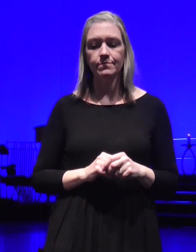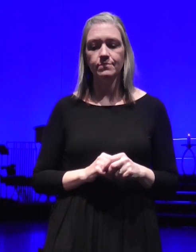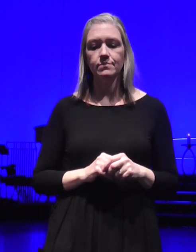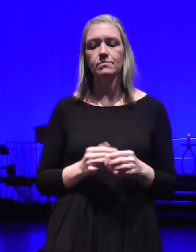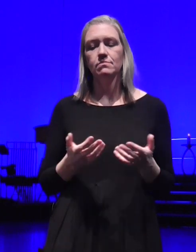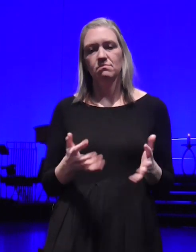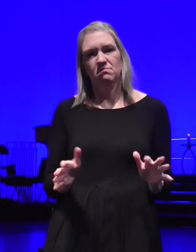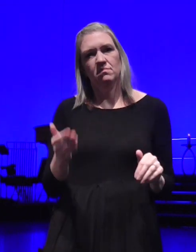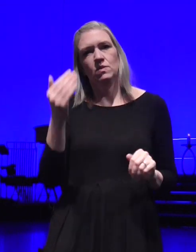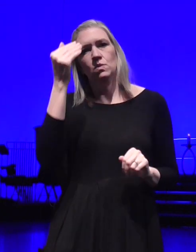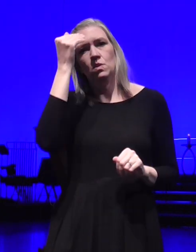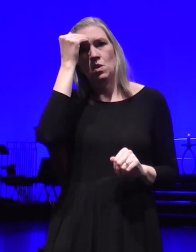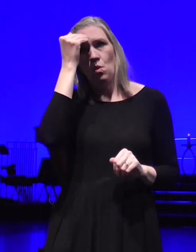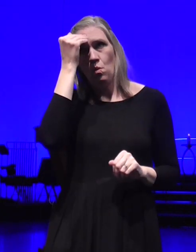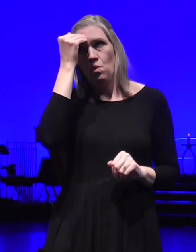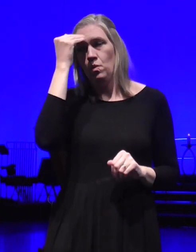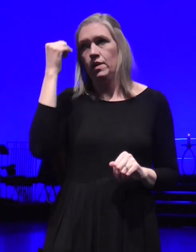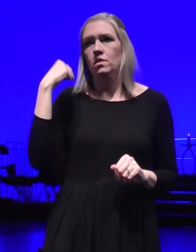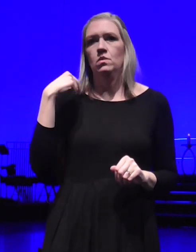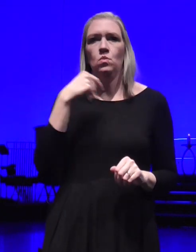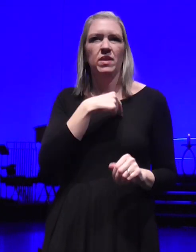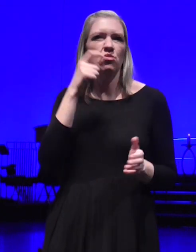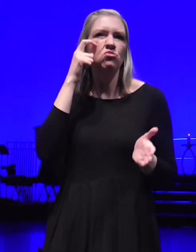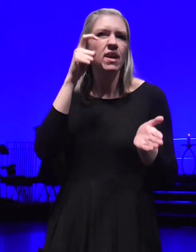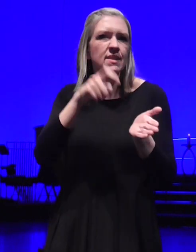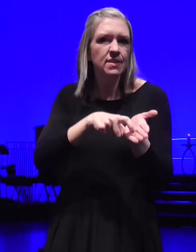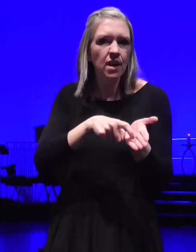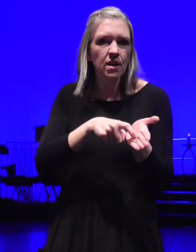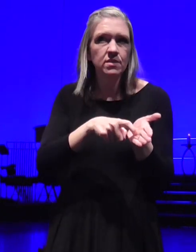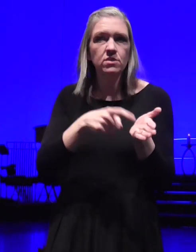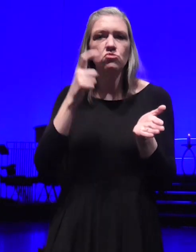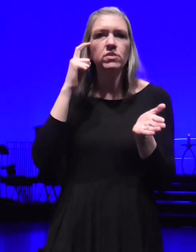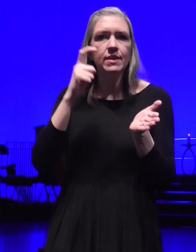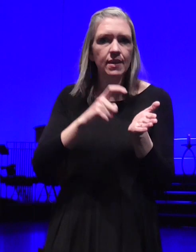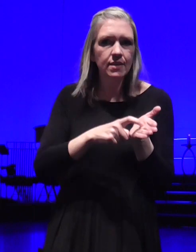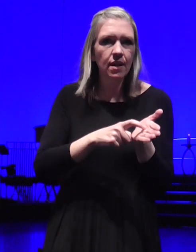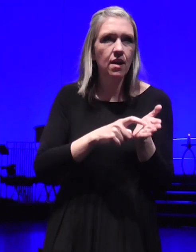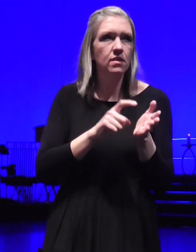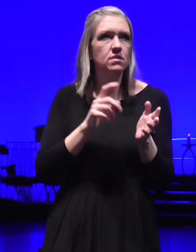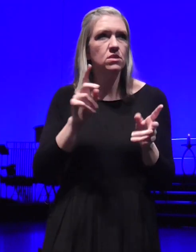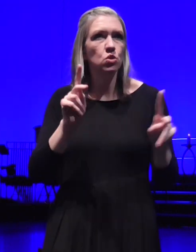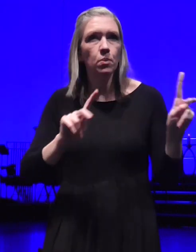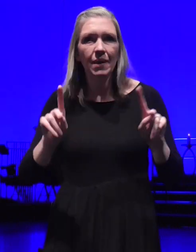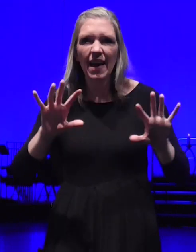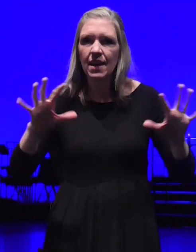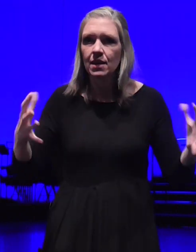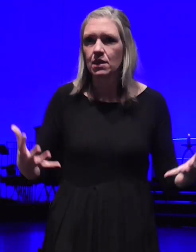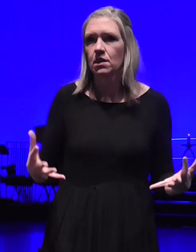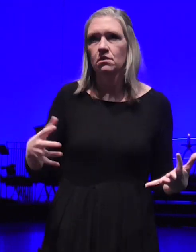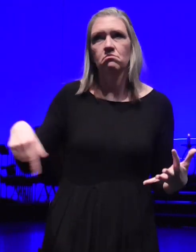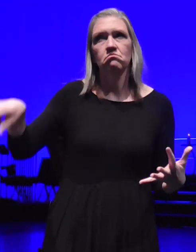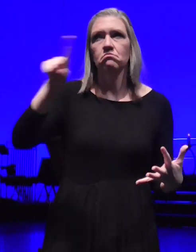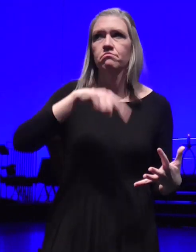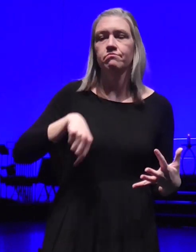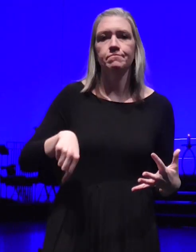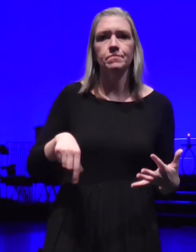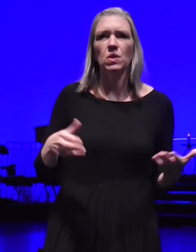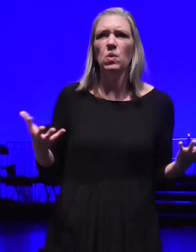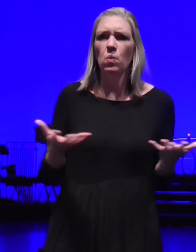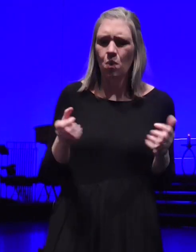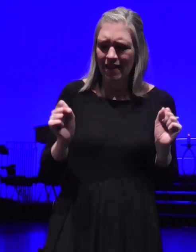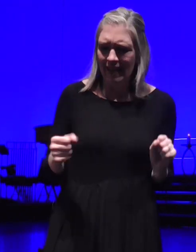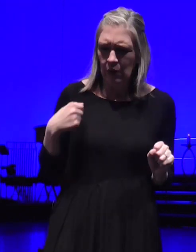knowing that we are recognizing our humanity. What can